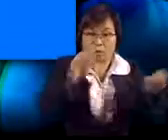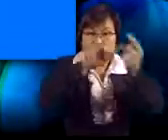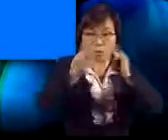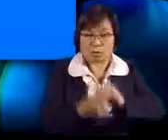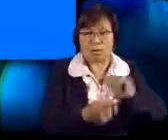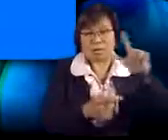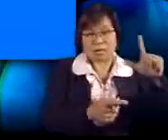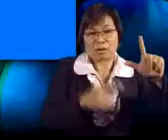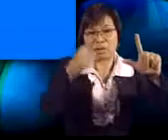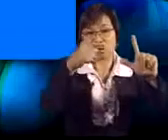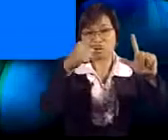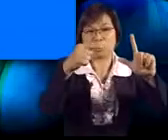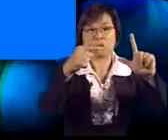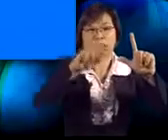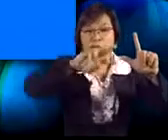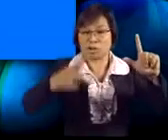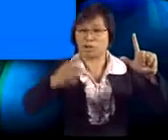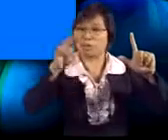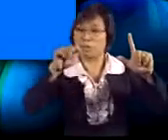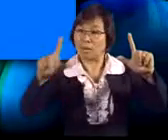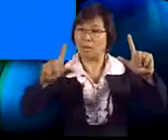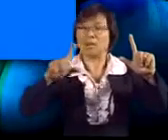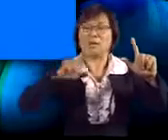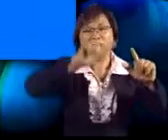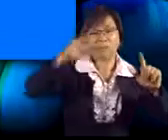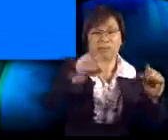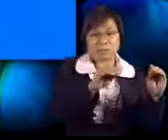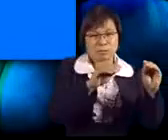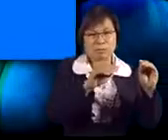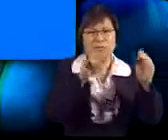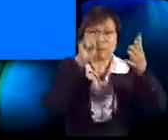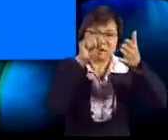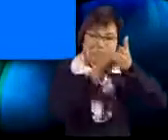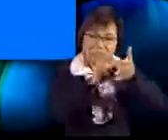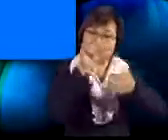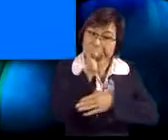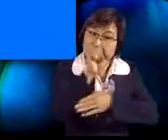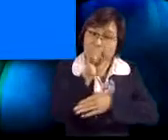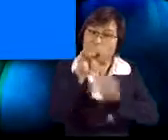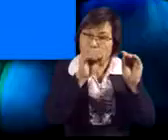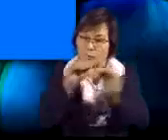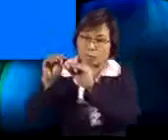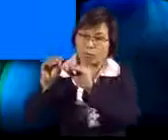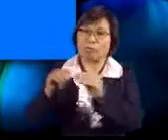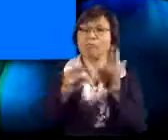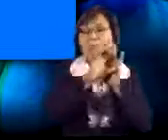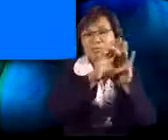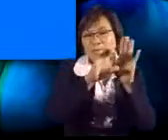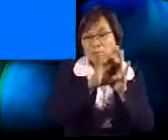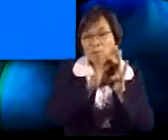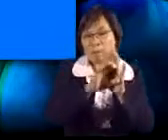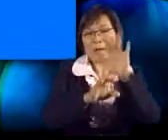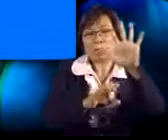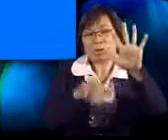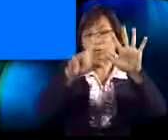convert liter to milliliters, you can just move the decimal places. For example,